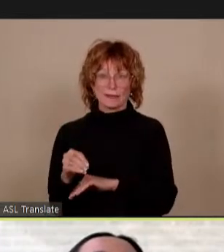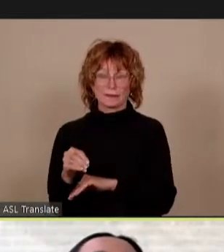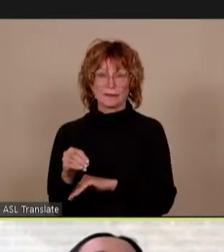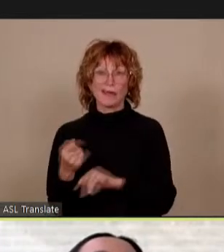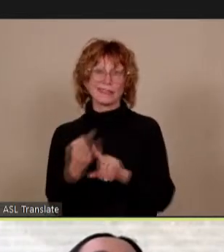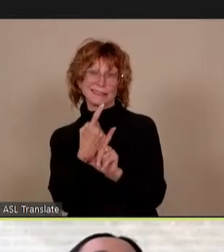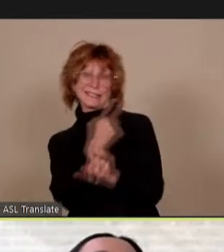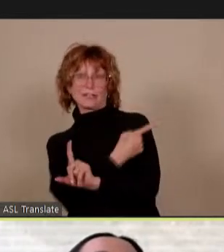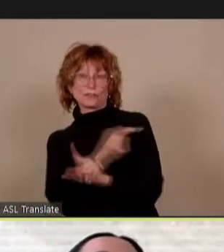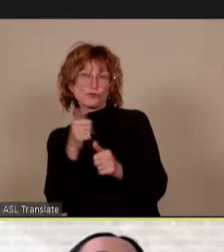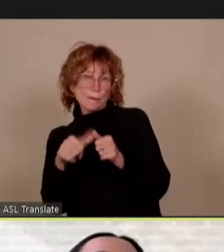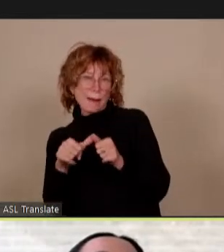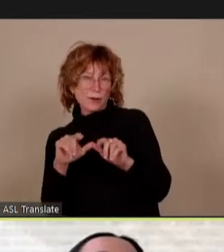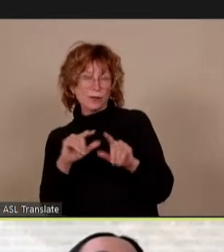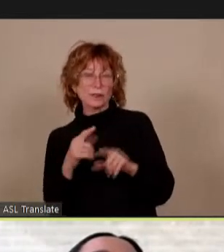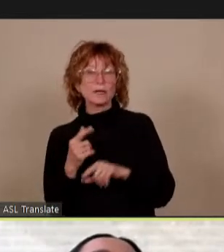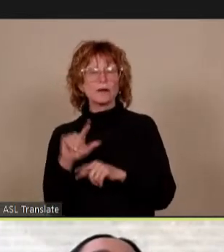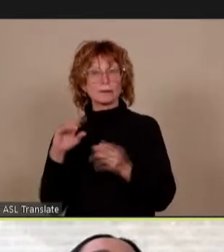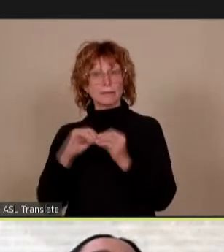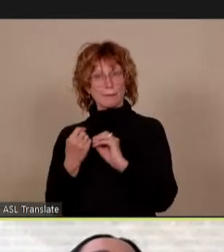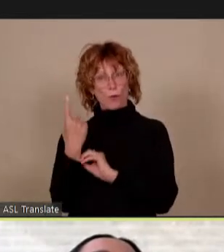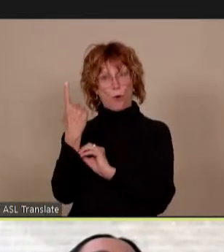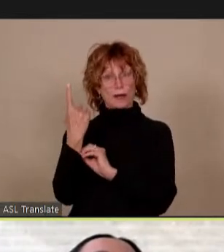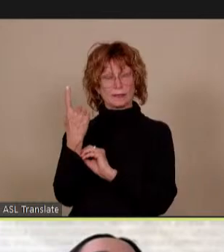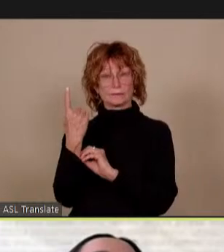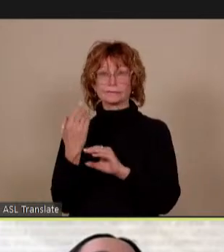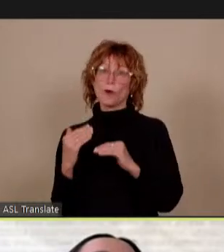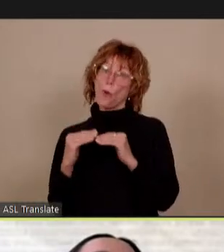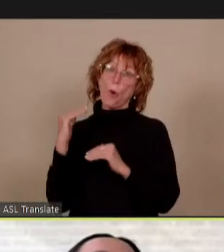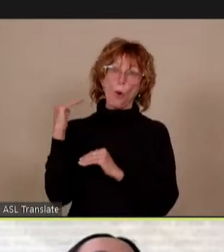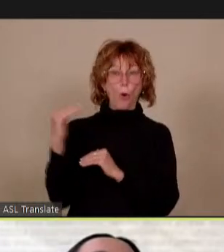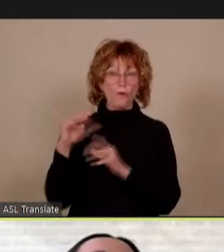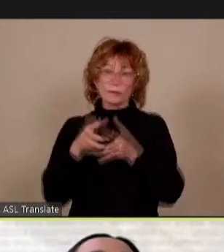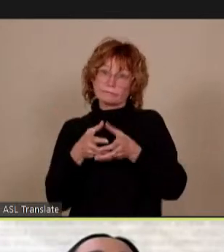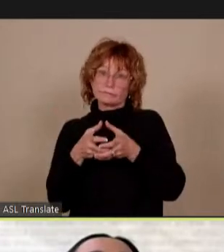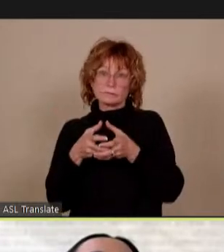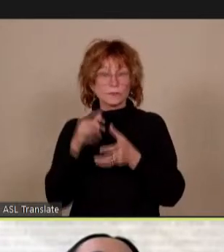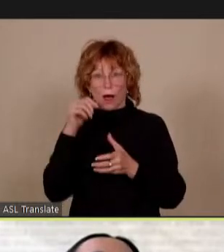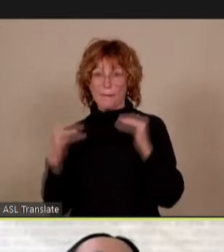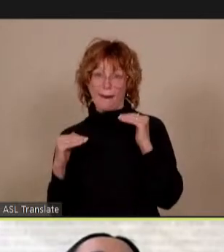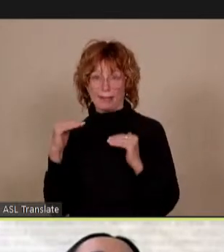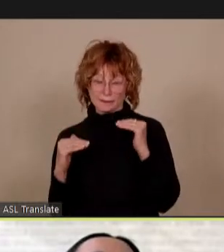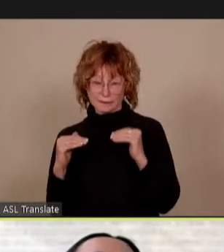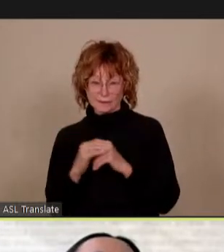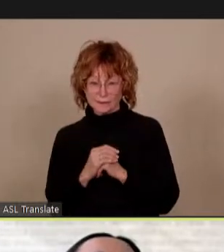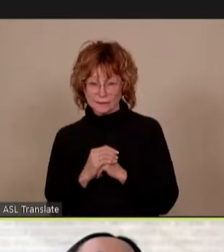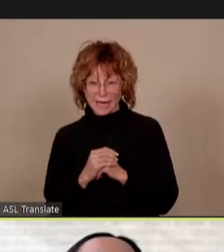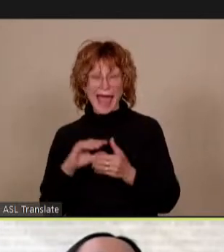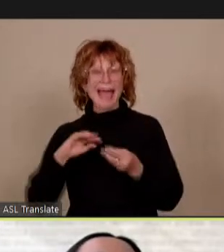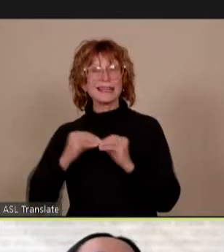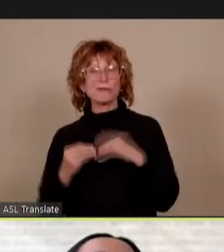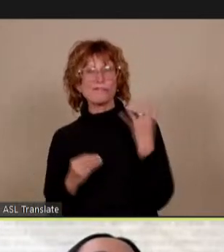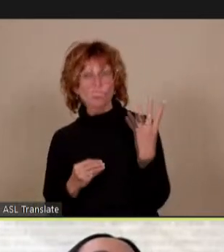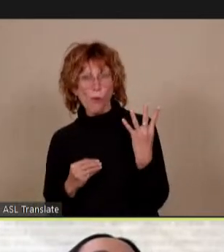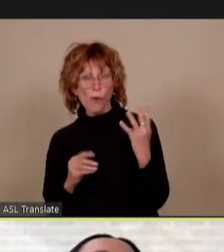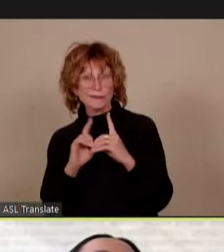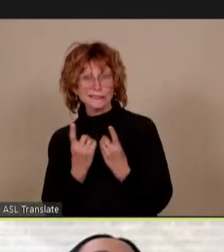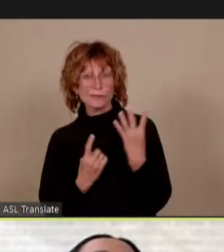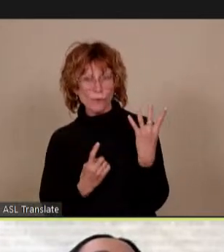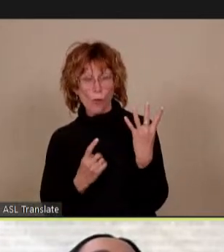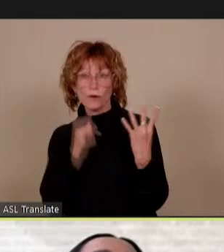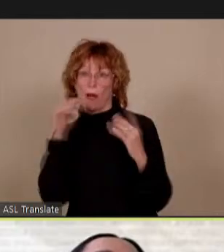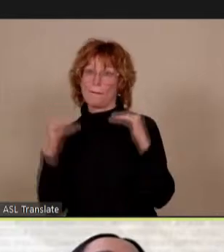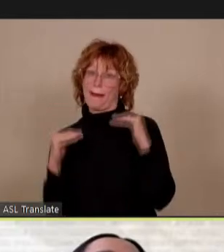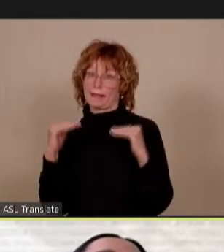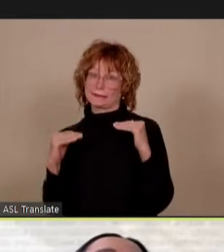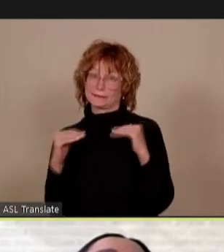1. I mentioned that it's overpopulated, and District 4, which is underpopulated in representation.